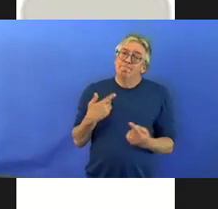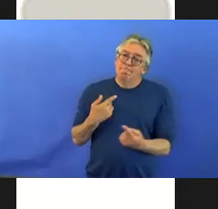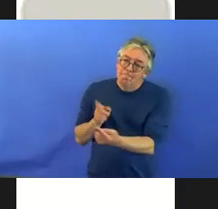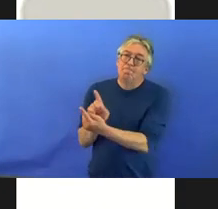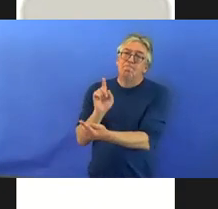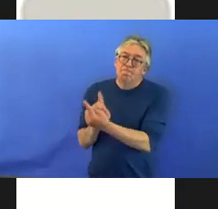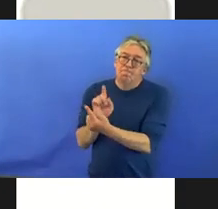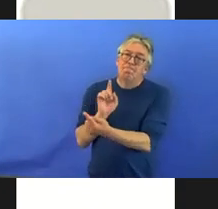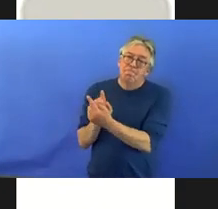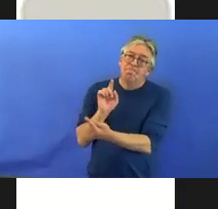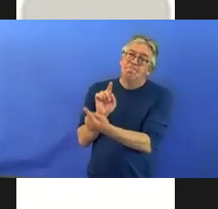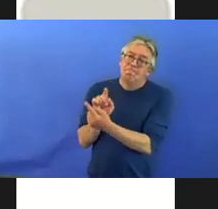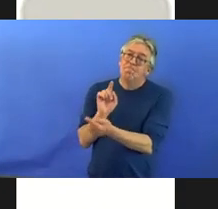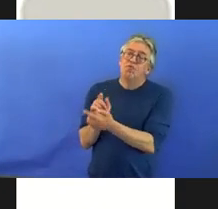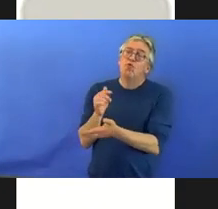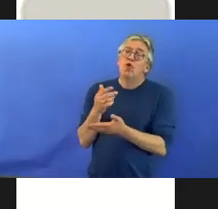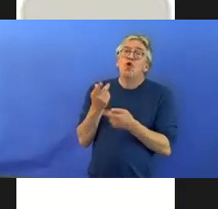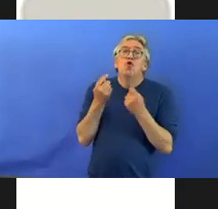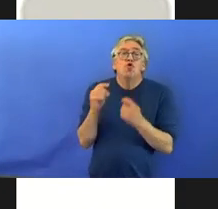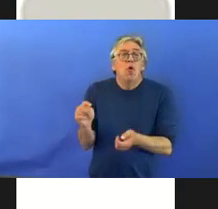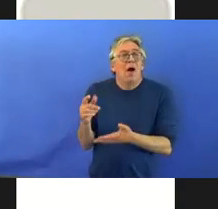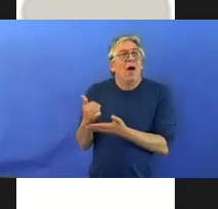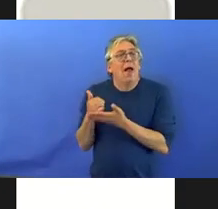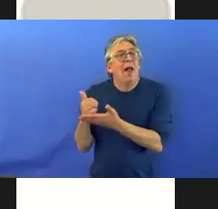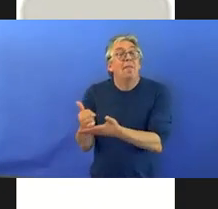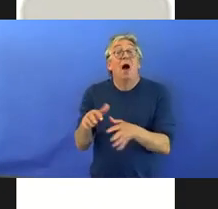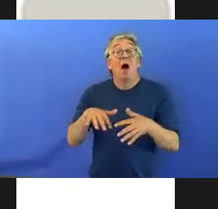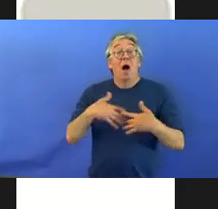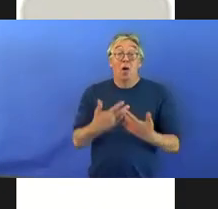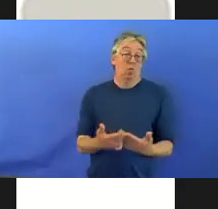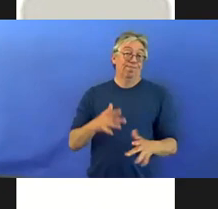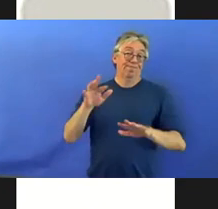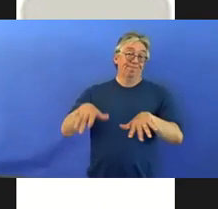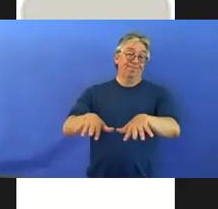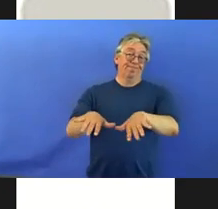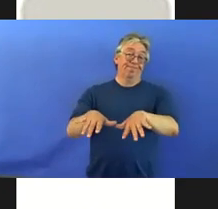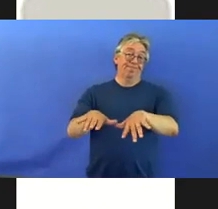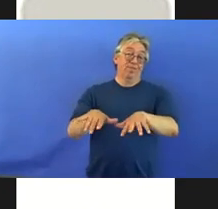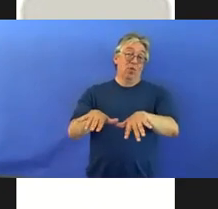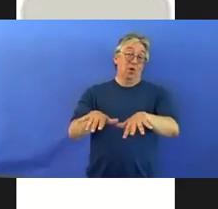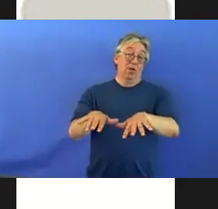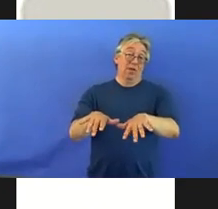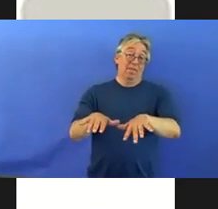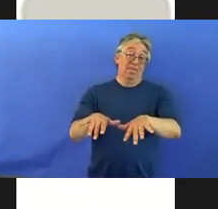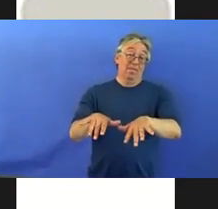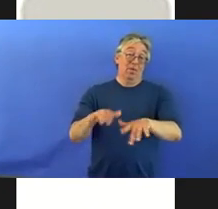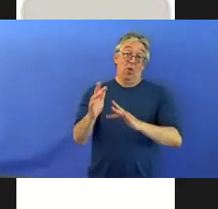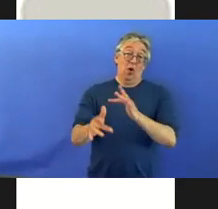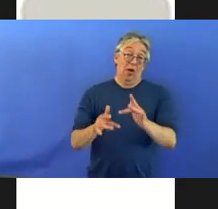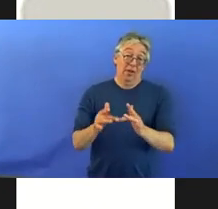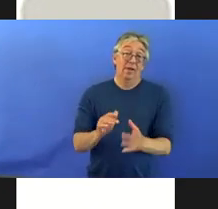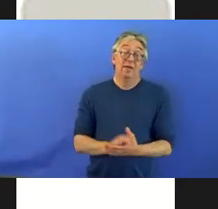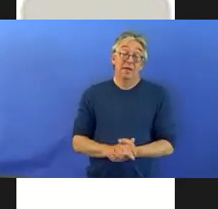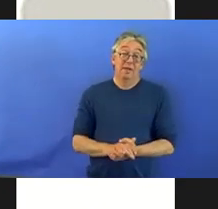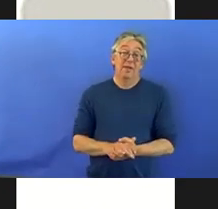transition by utilizing online tools. So we think that establishing a new transition